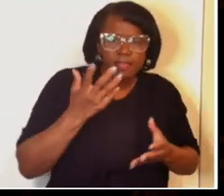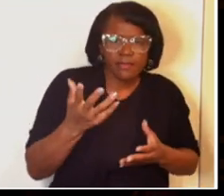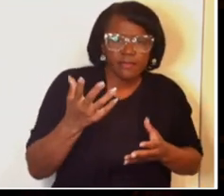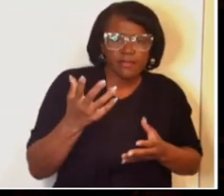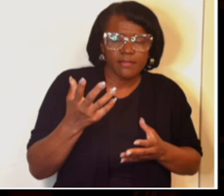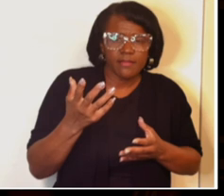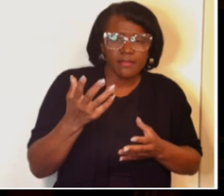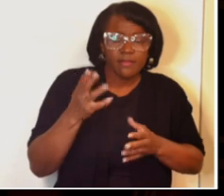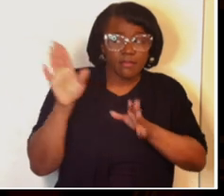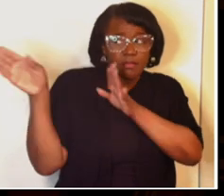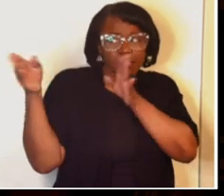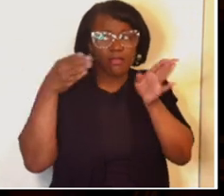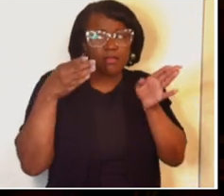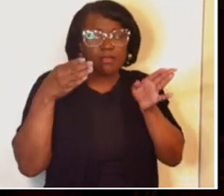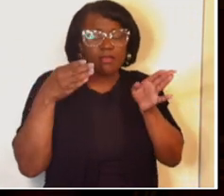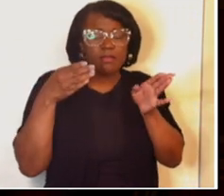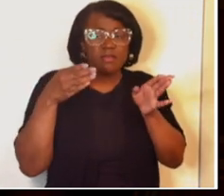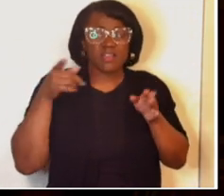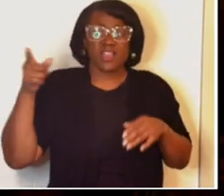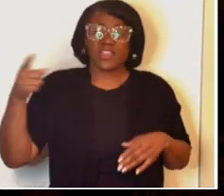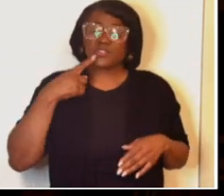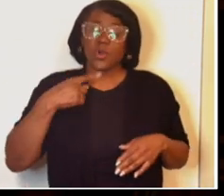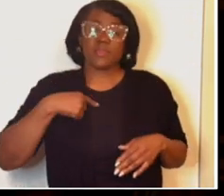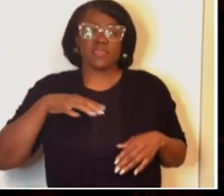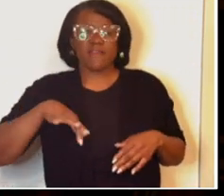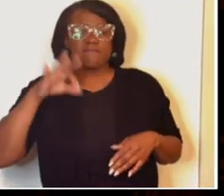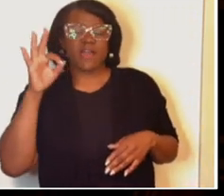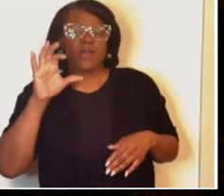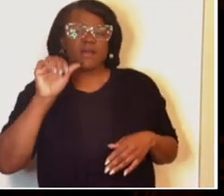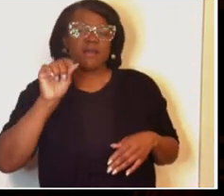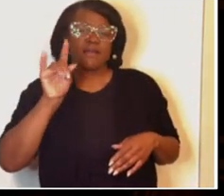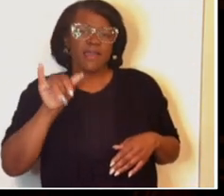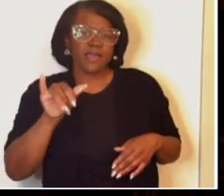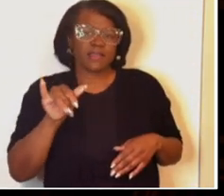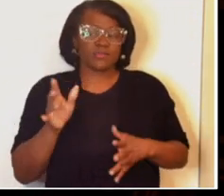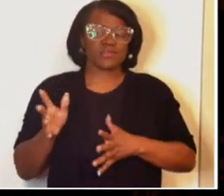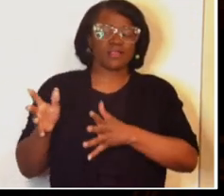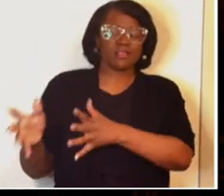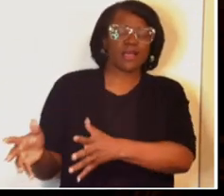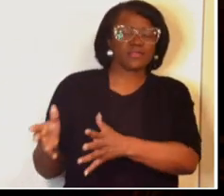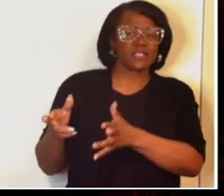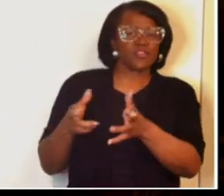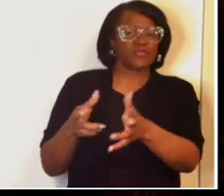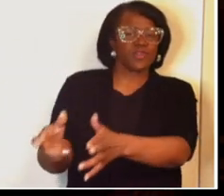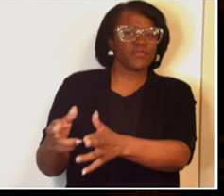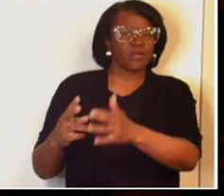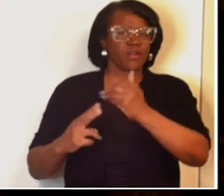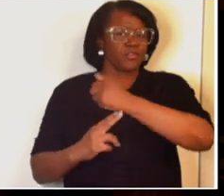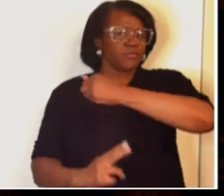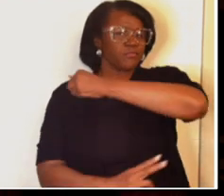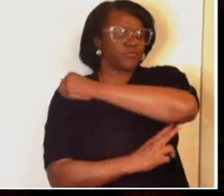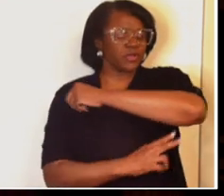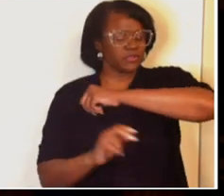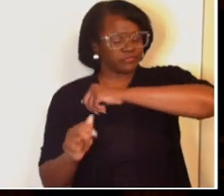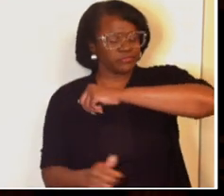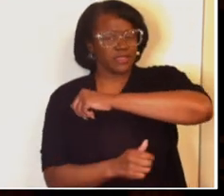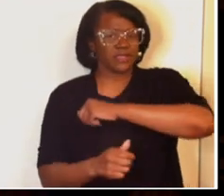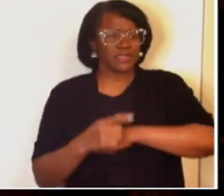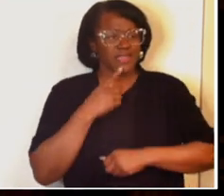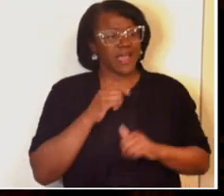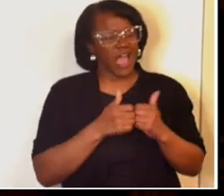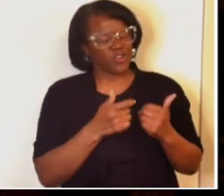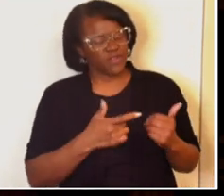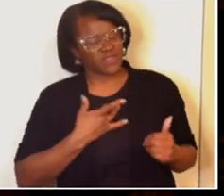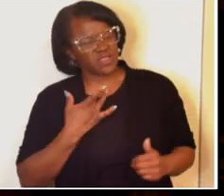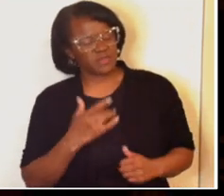Obsidian came back to tell me they found a caddy abandoned under the viaduct by the river. He asked me, "How does it feel to be in danger, to